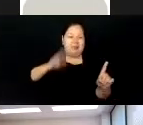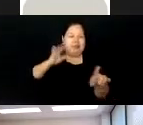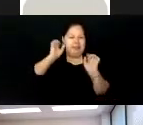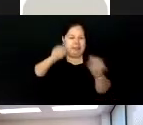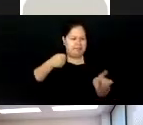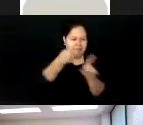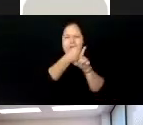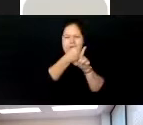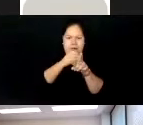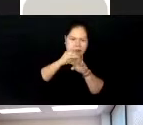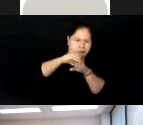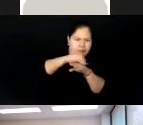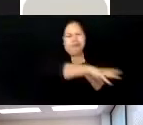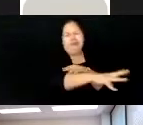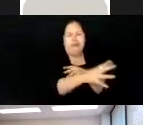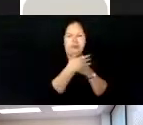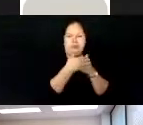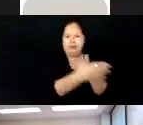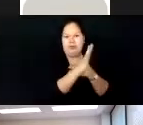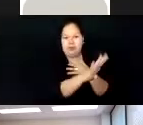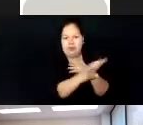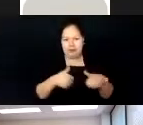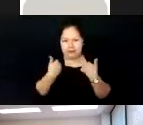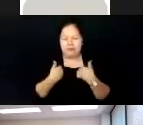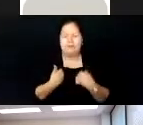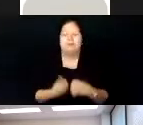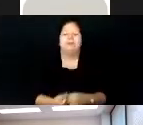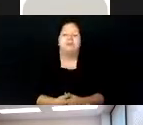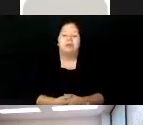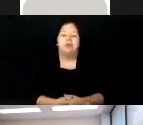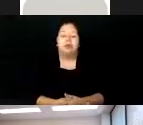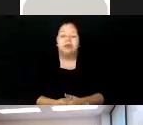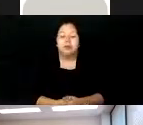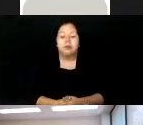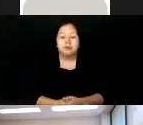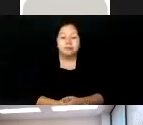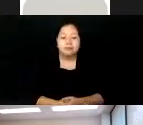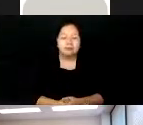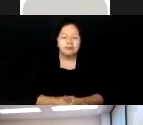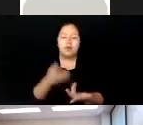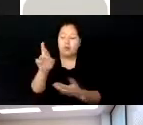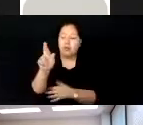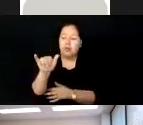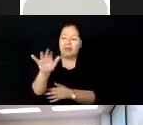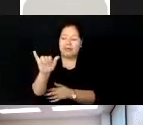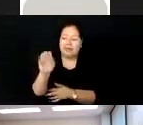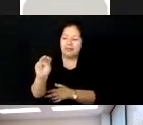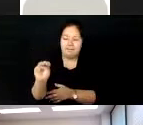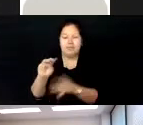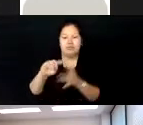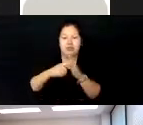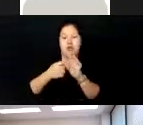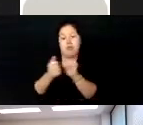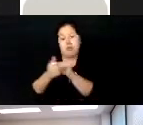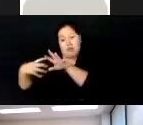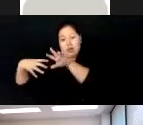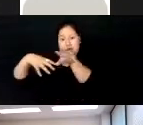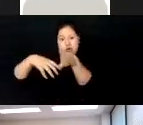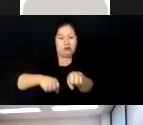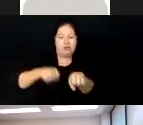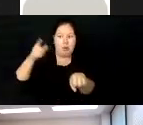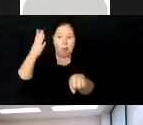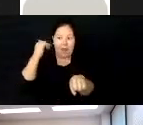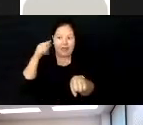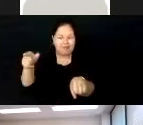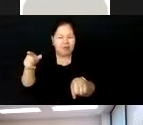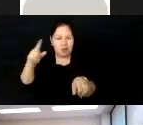on, colonialism was justified through the widespread perpetuation of racist narratives about the inherent deficiencies of